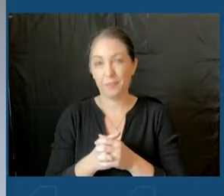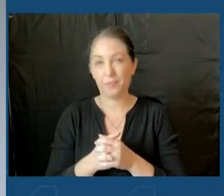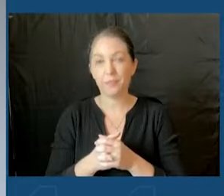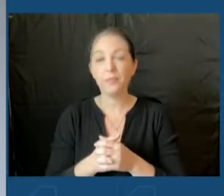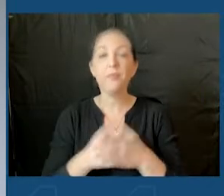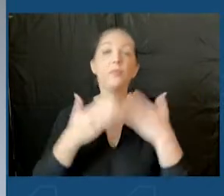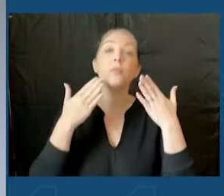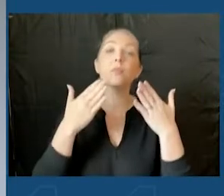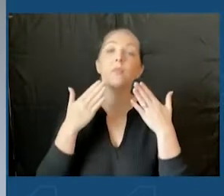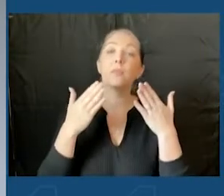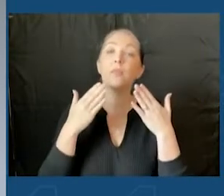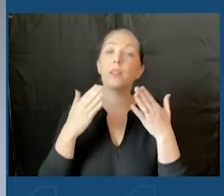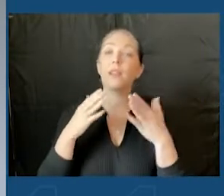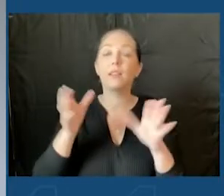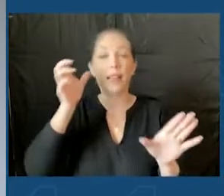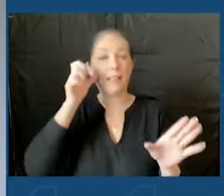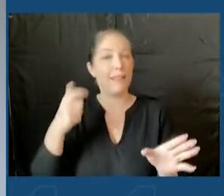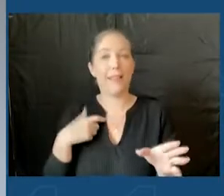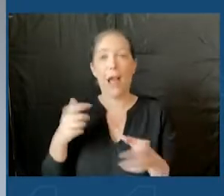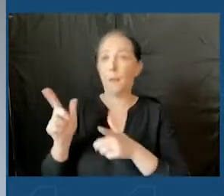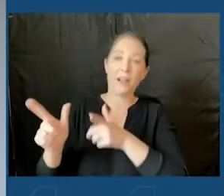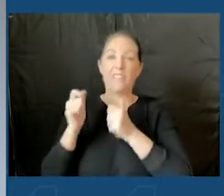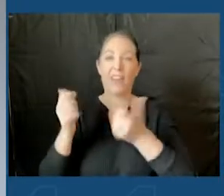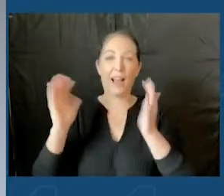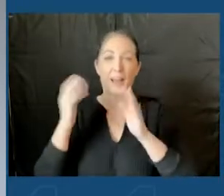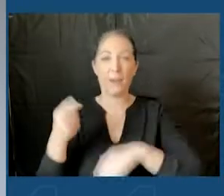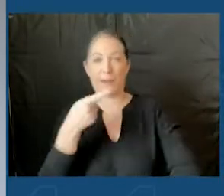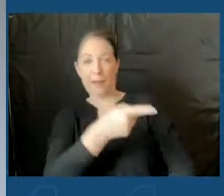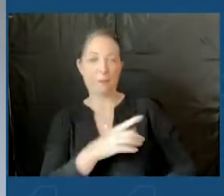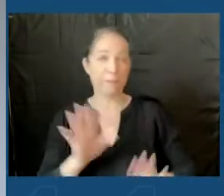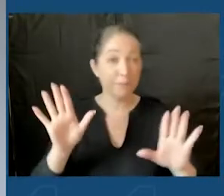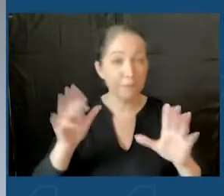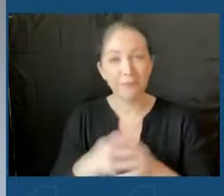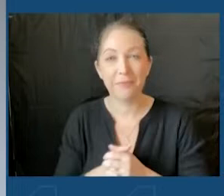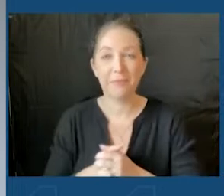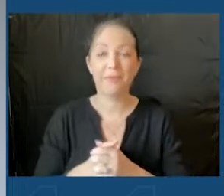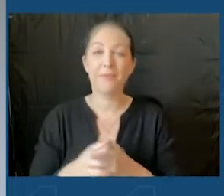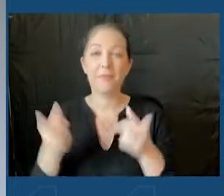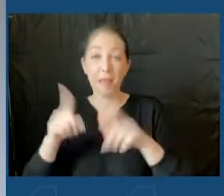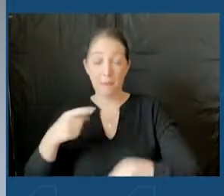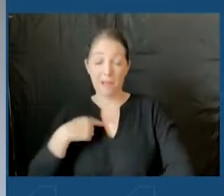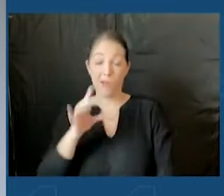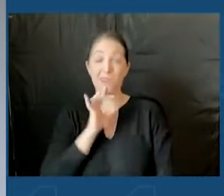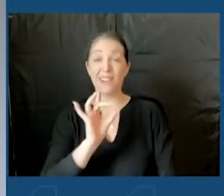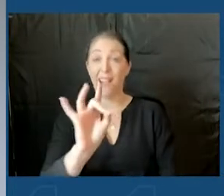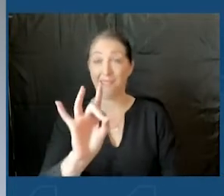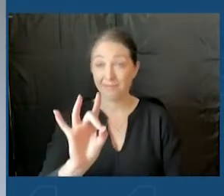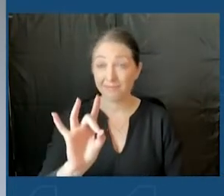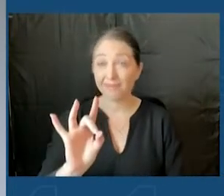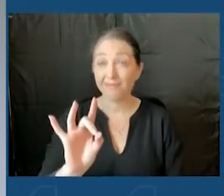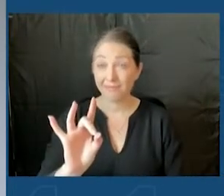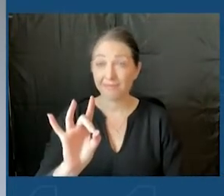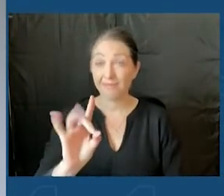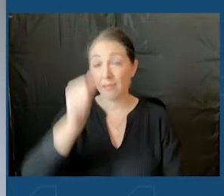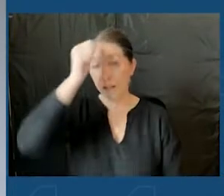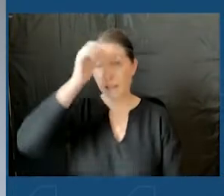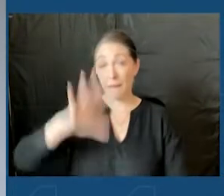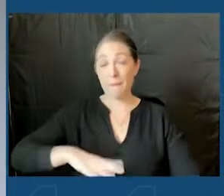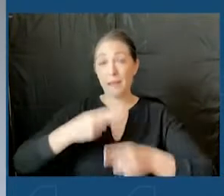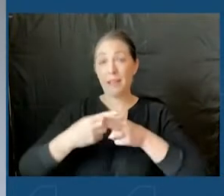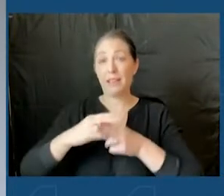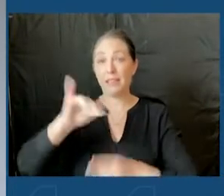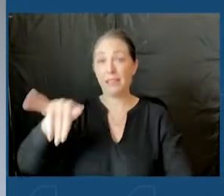Thank you. Listen, I'll be quicker than Bishop Pridgeon. When I was 8 years old, there was a man by the name of